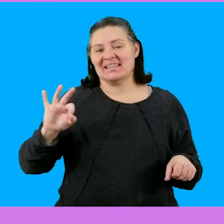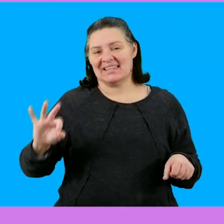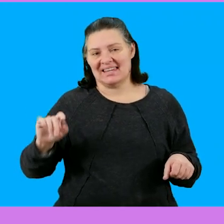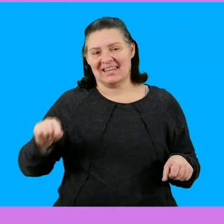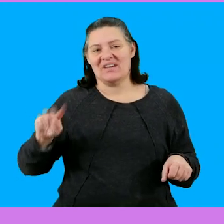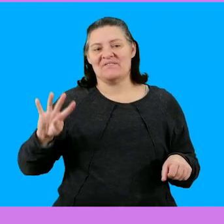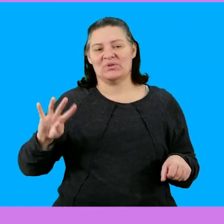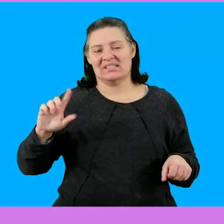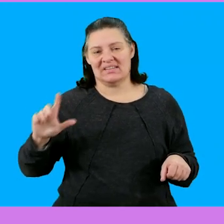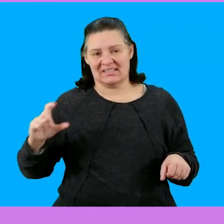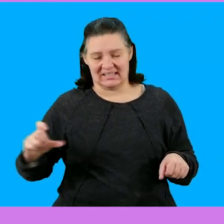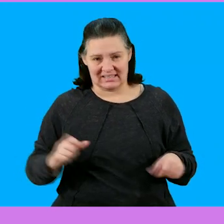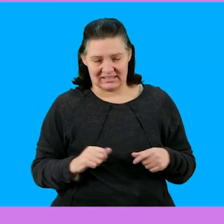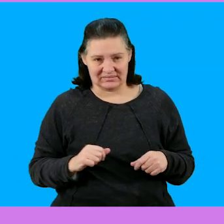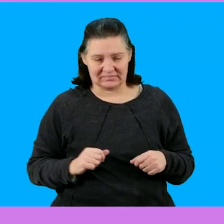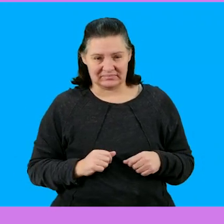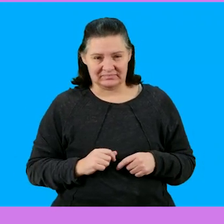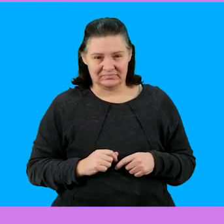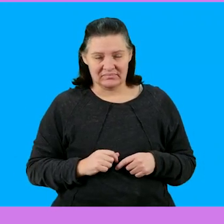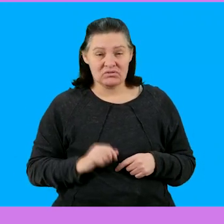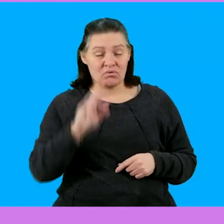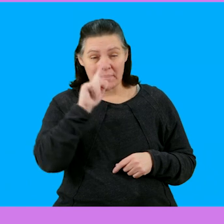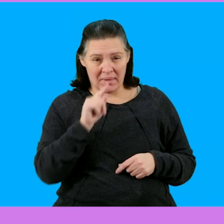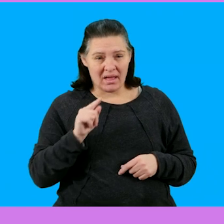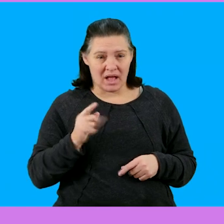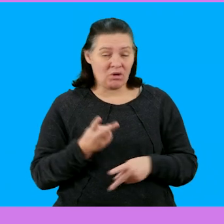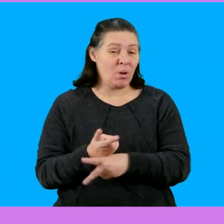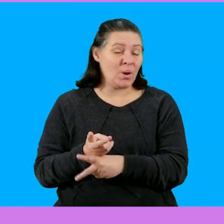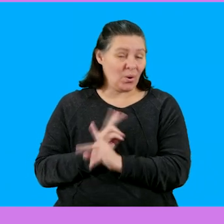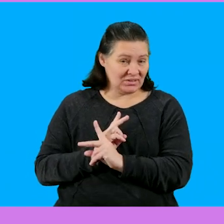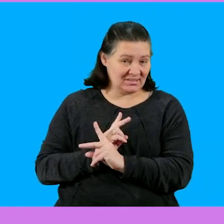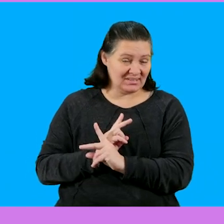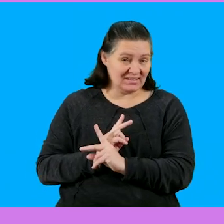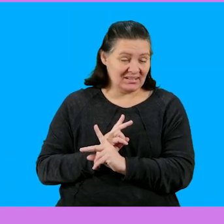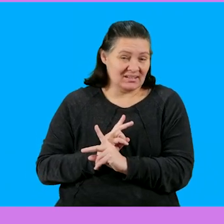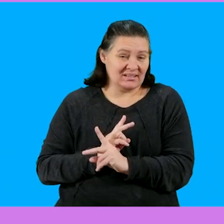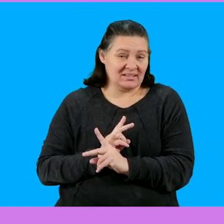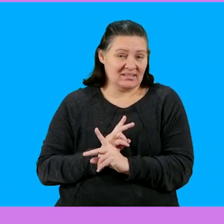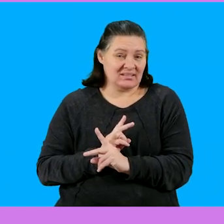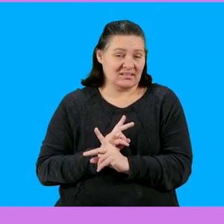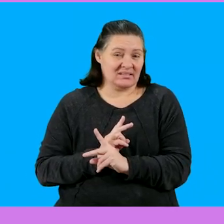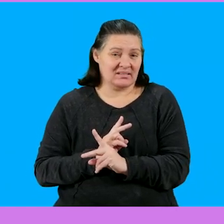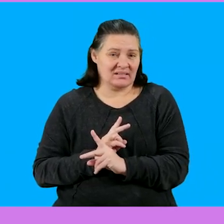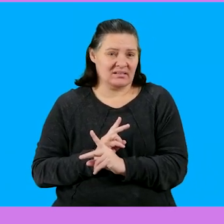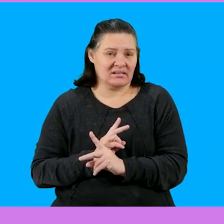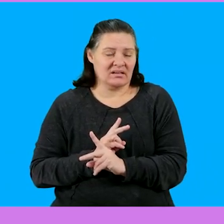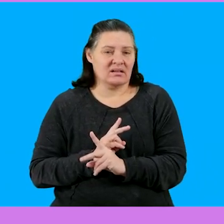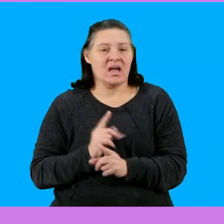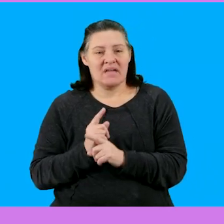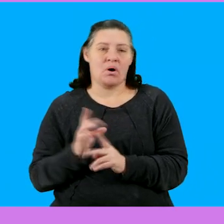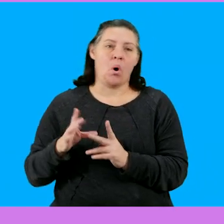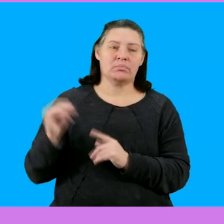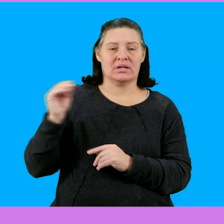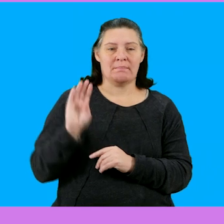220,933 rand and 47 cents. Guys, remember, since this is a loan, it's clear to see that if he goes